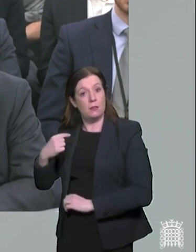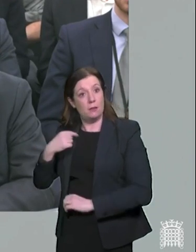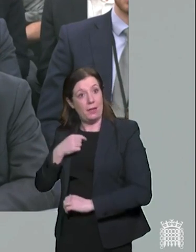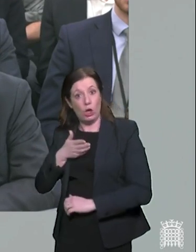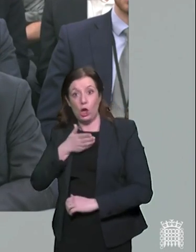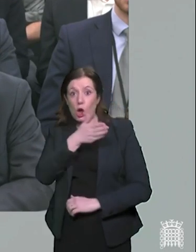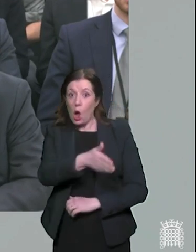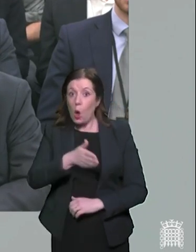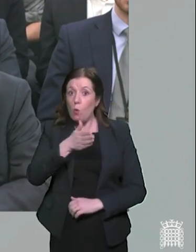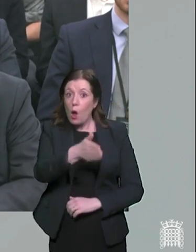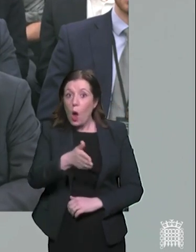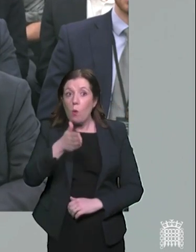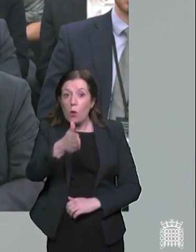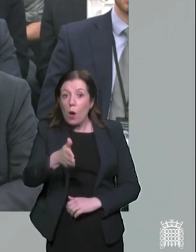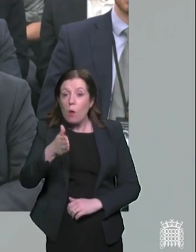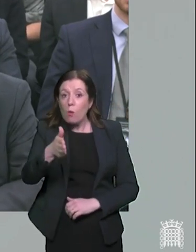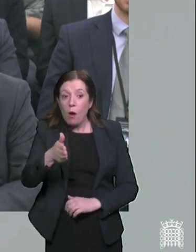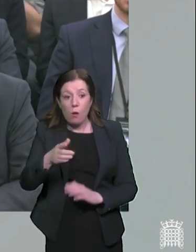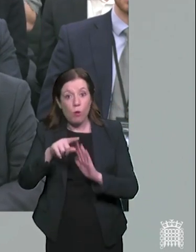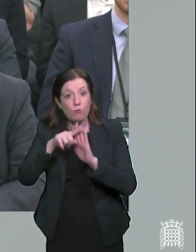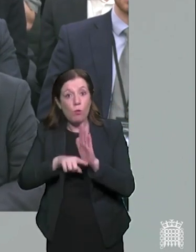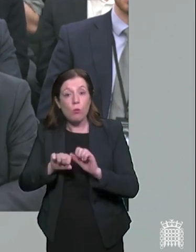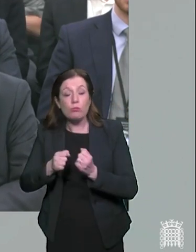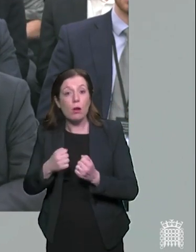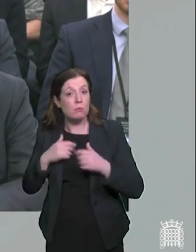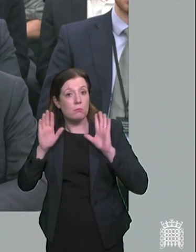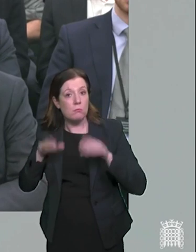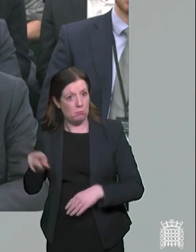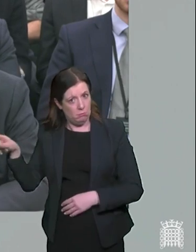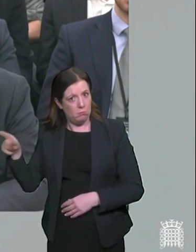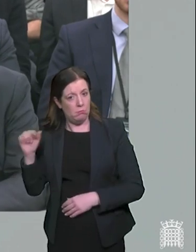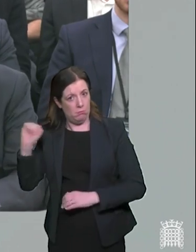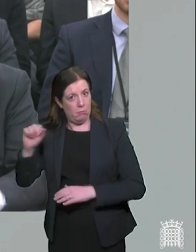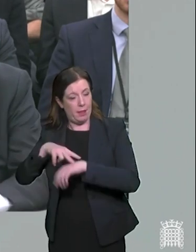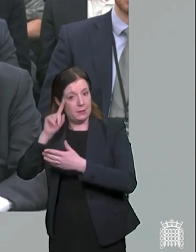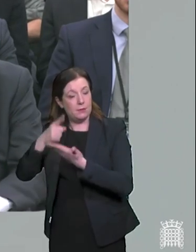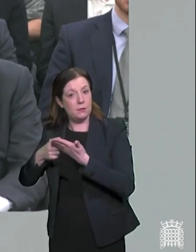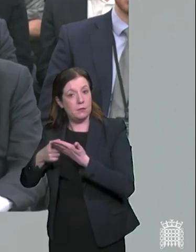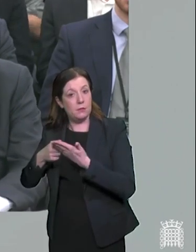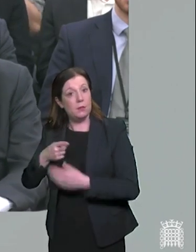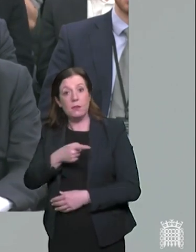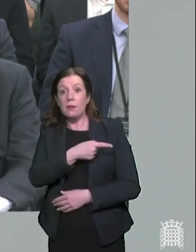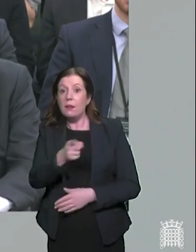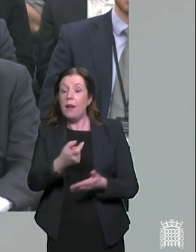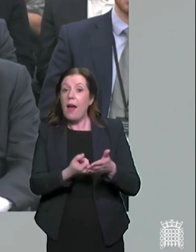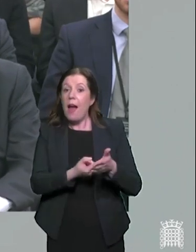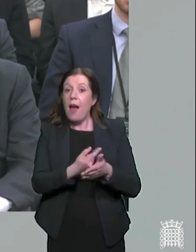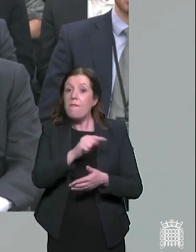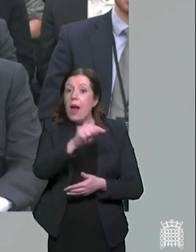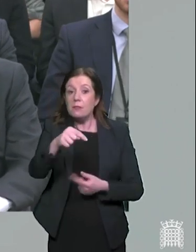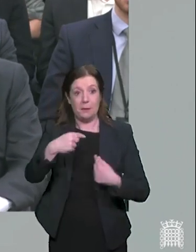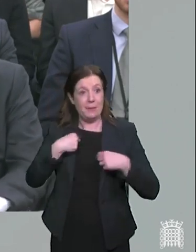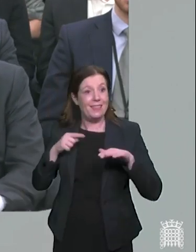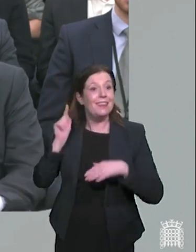any of these farewell gatherings was against the rules. I obviously did not know at the time that any of these events later escalated